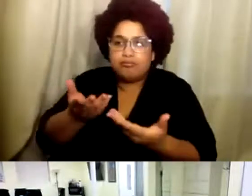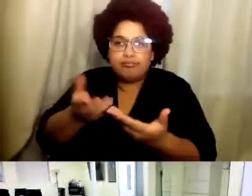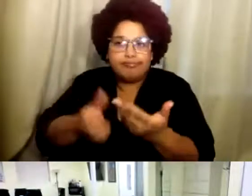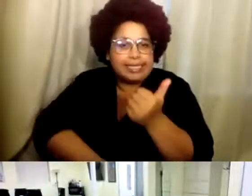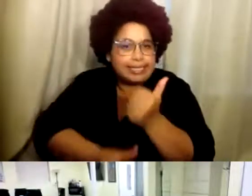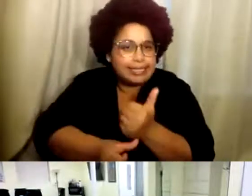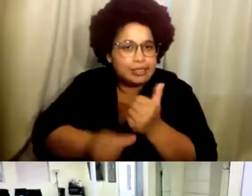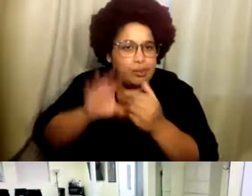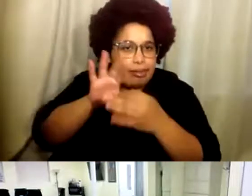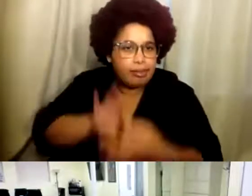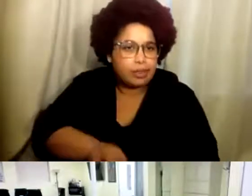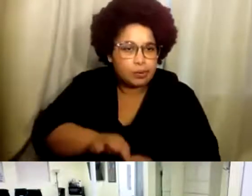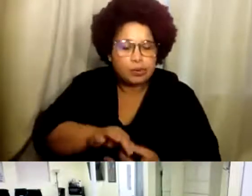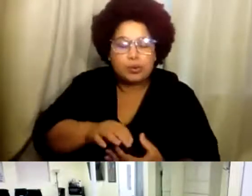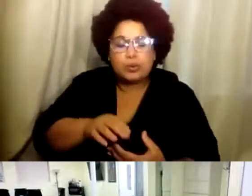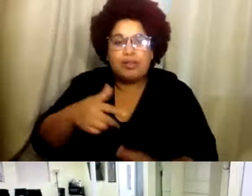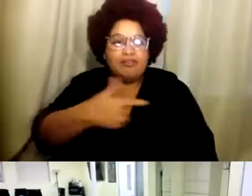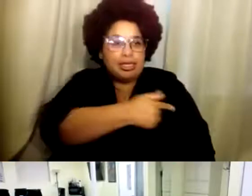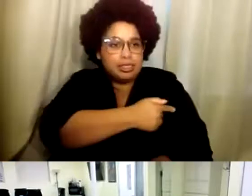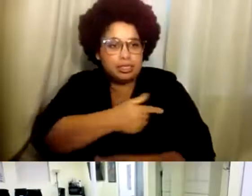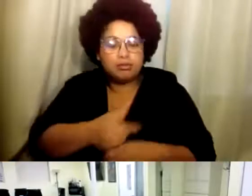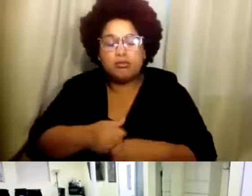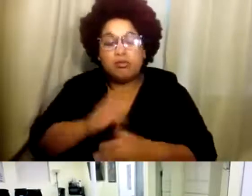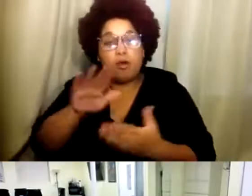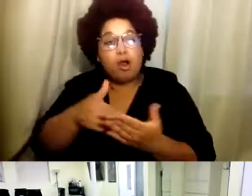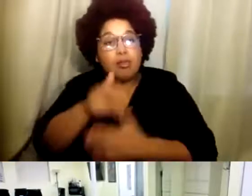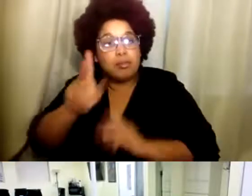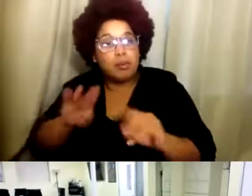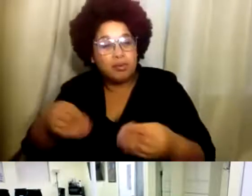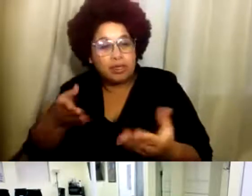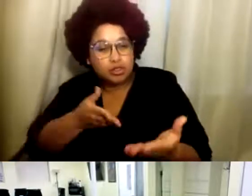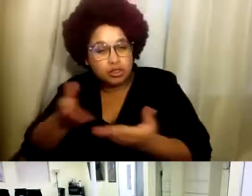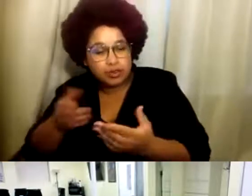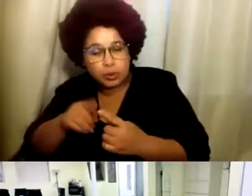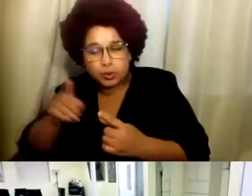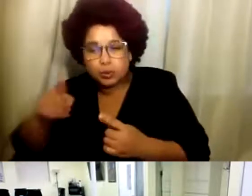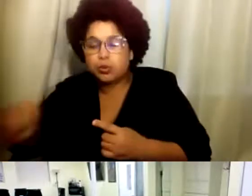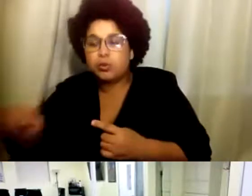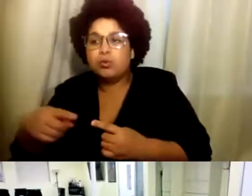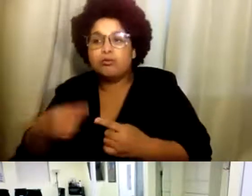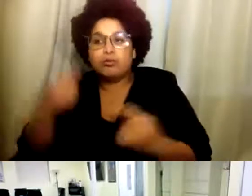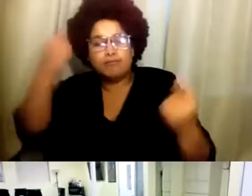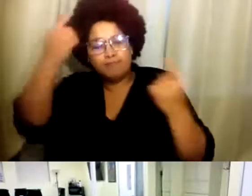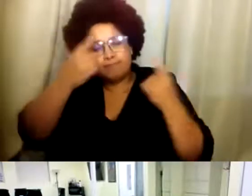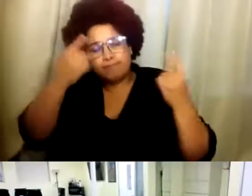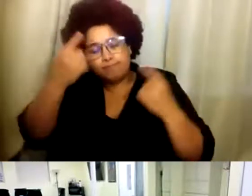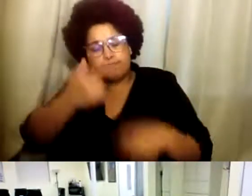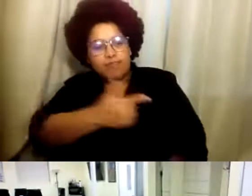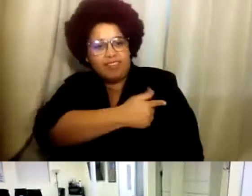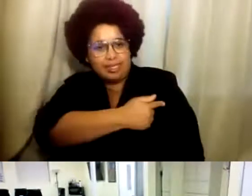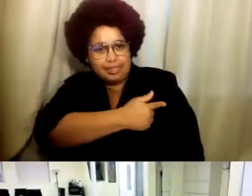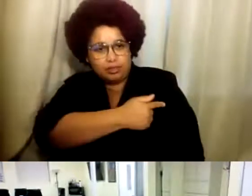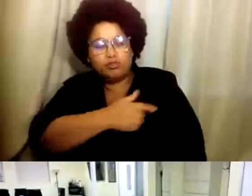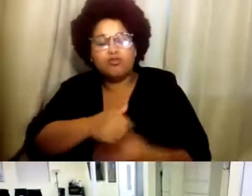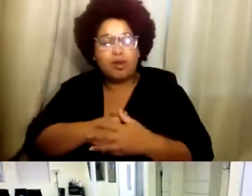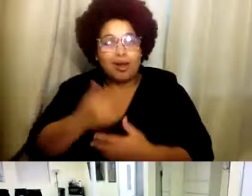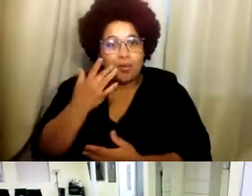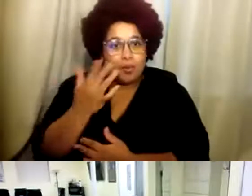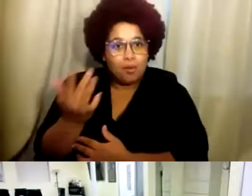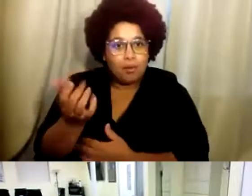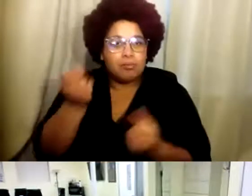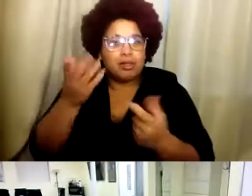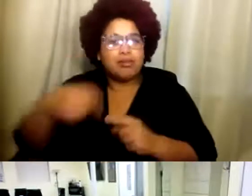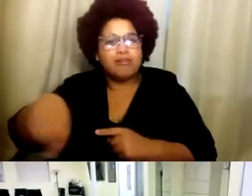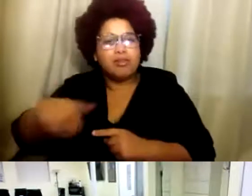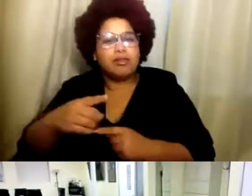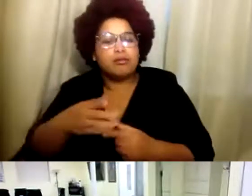need with the vaccination. And I encourage all the individuals that we serve to consider the vaccination because a lot of them do